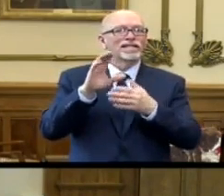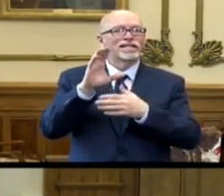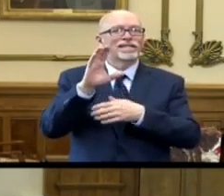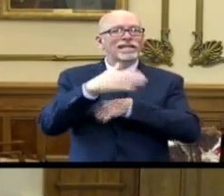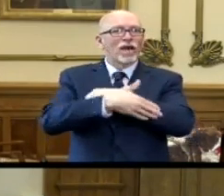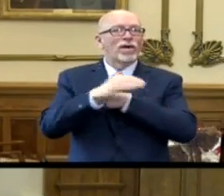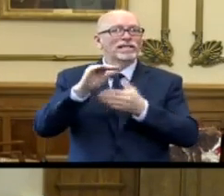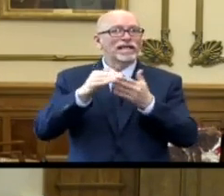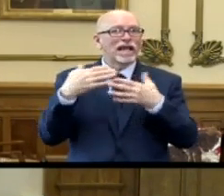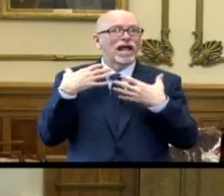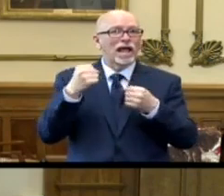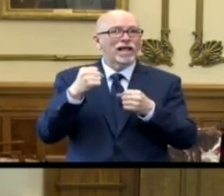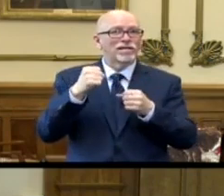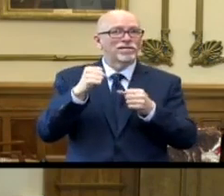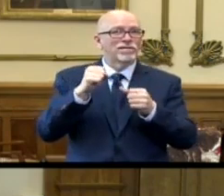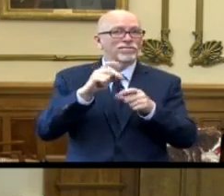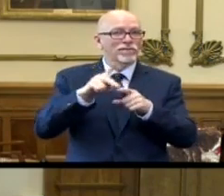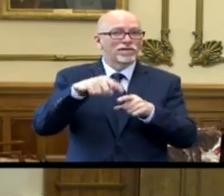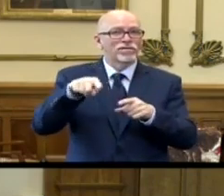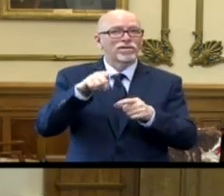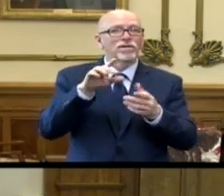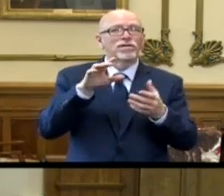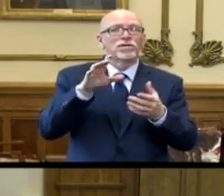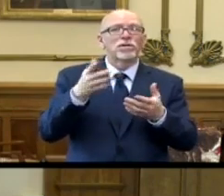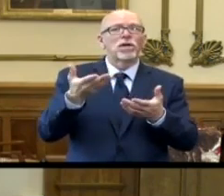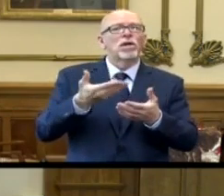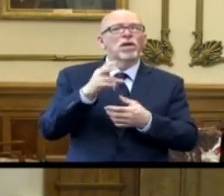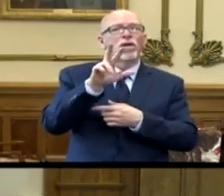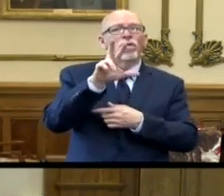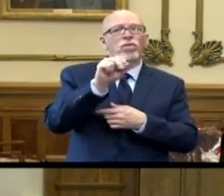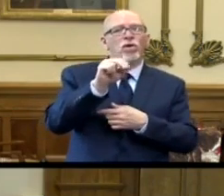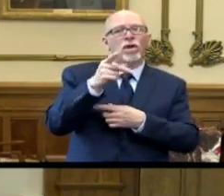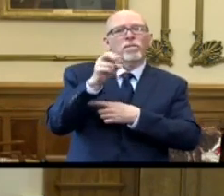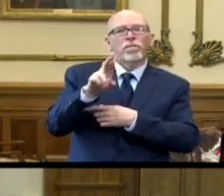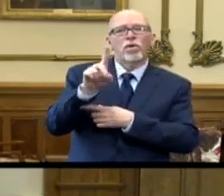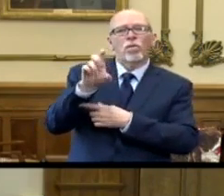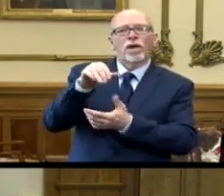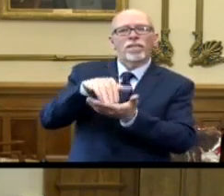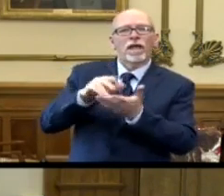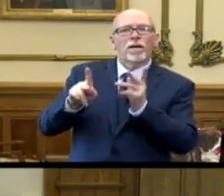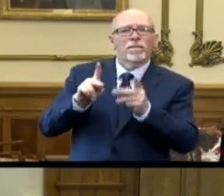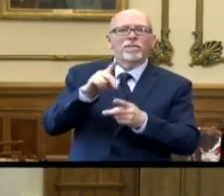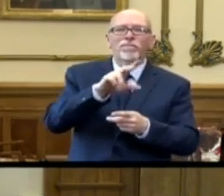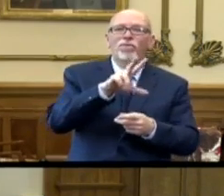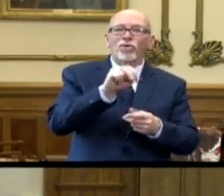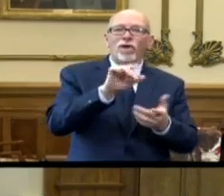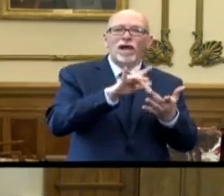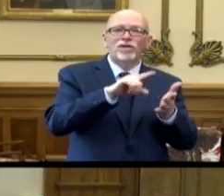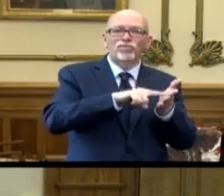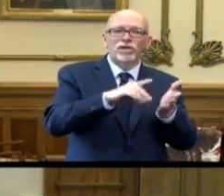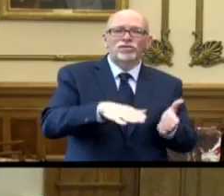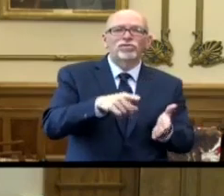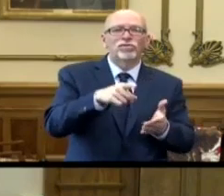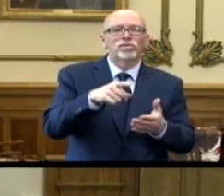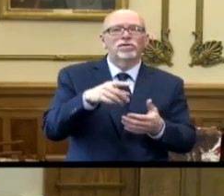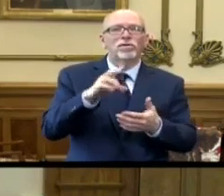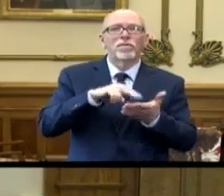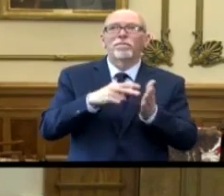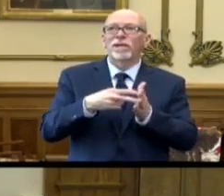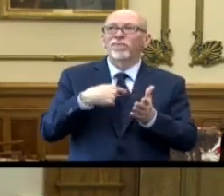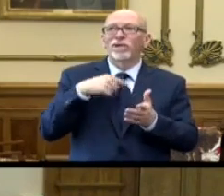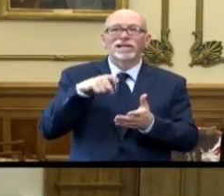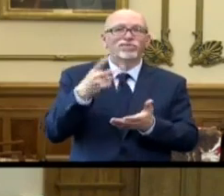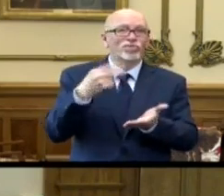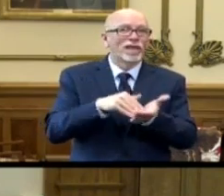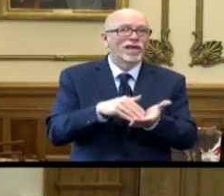has recommended 30 contact tracers per 100,000 people, which I calculated would bring us to about 2,000.